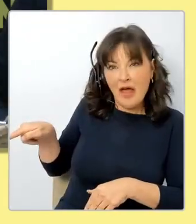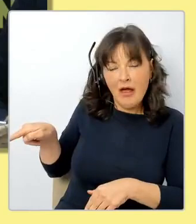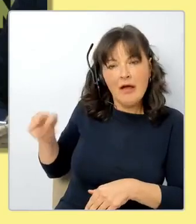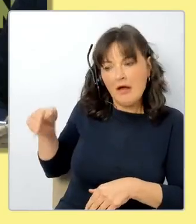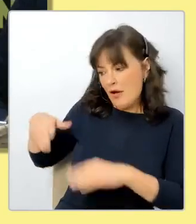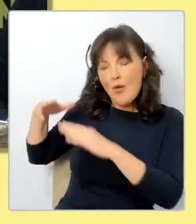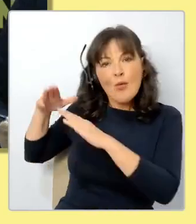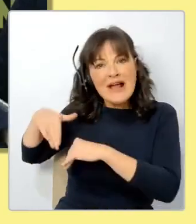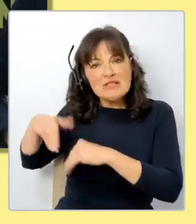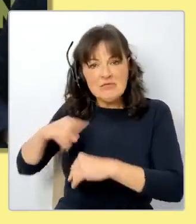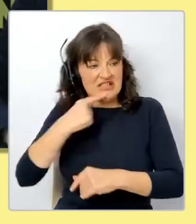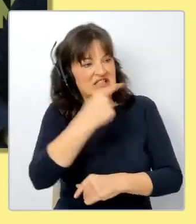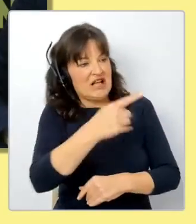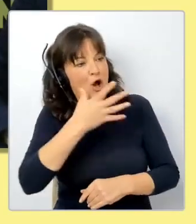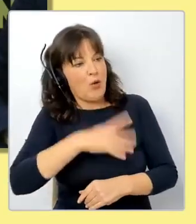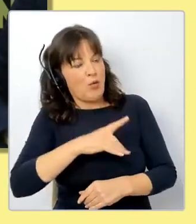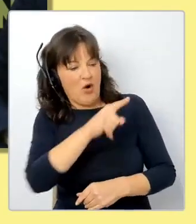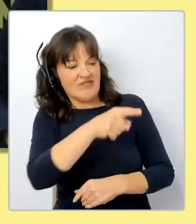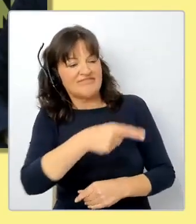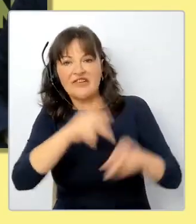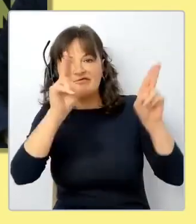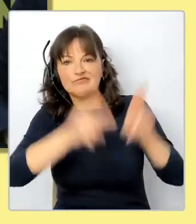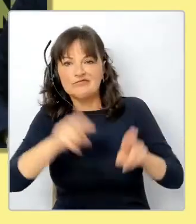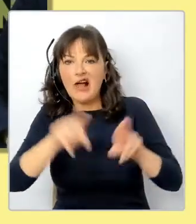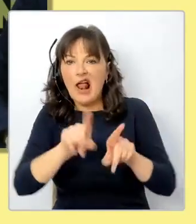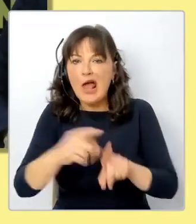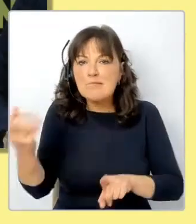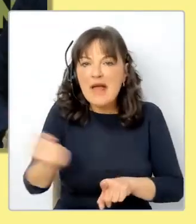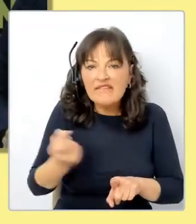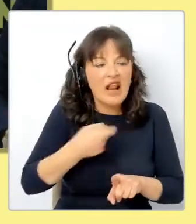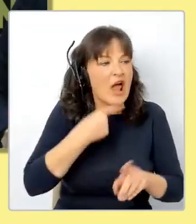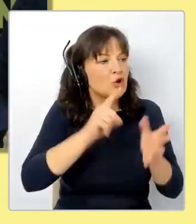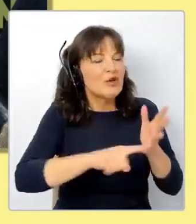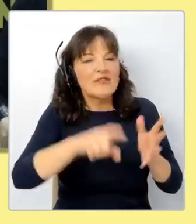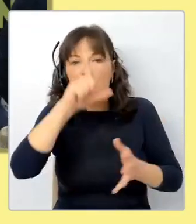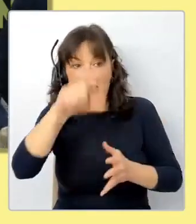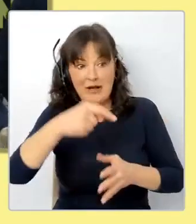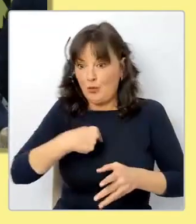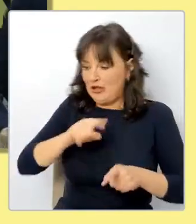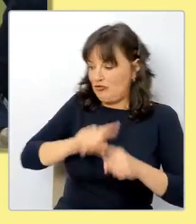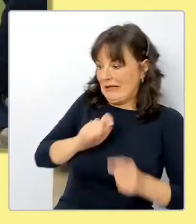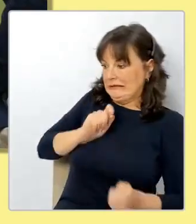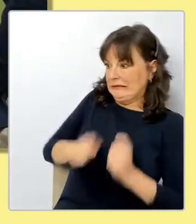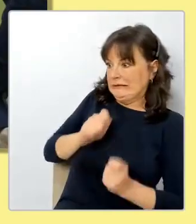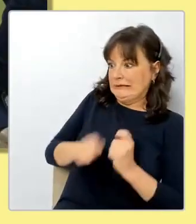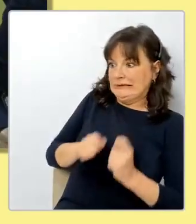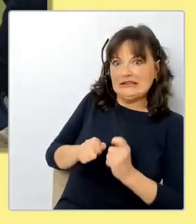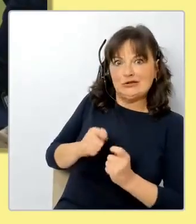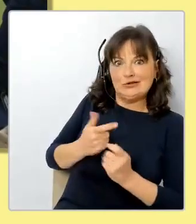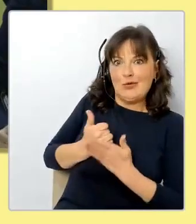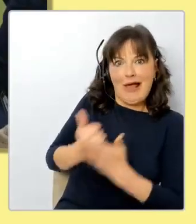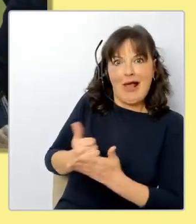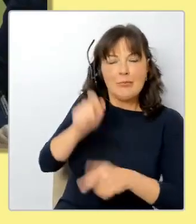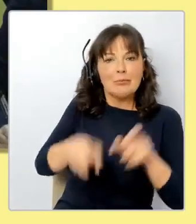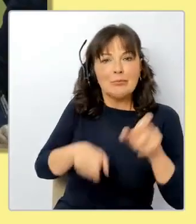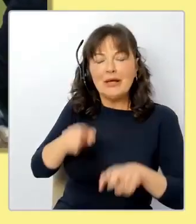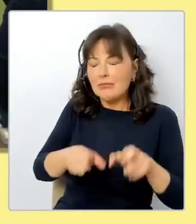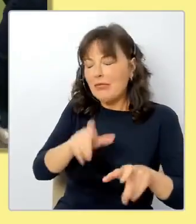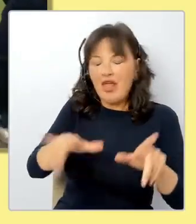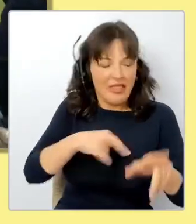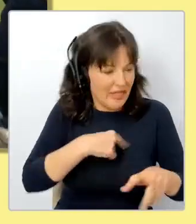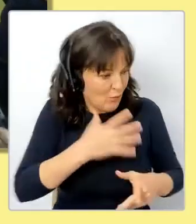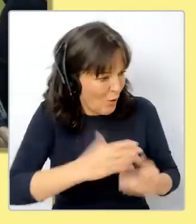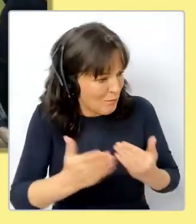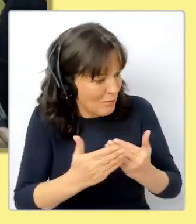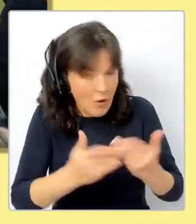universal credit. So here we are using our devolved funding to mitigate that. On to the education part, which is important.